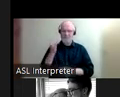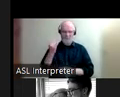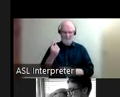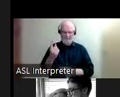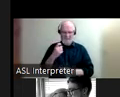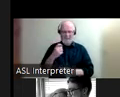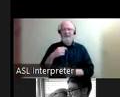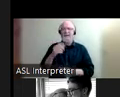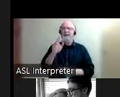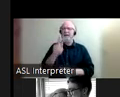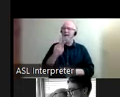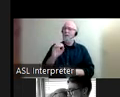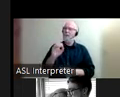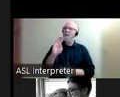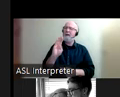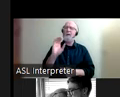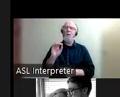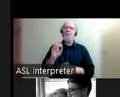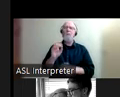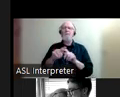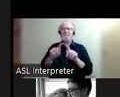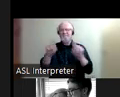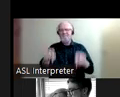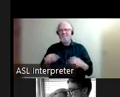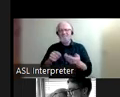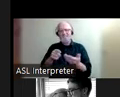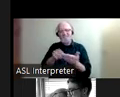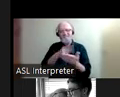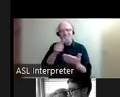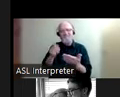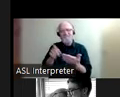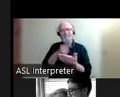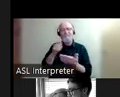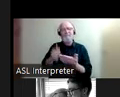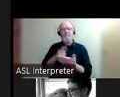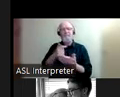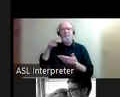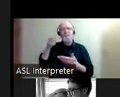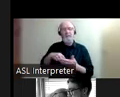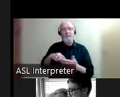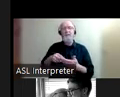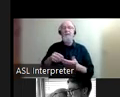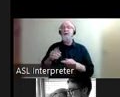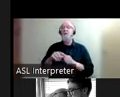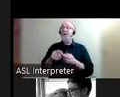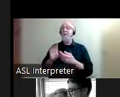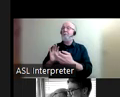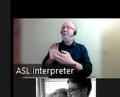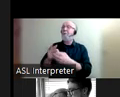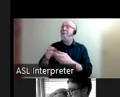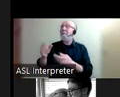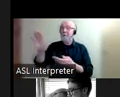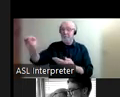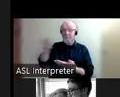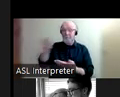Kobo, the Libby app, and getting, your books from overdrive onto your Kobo.